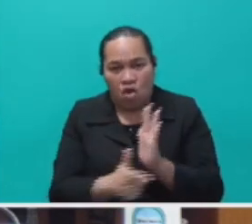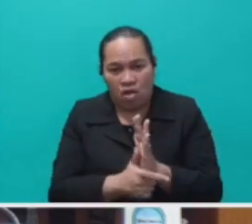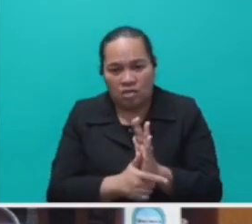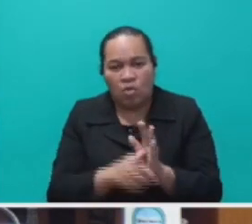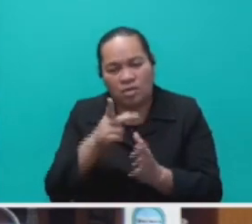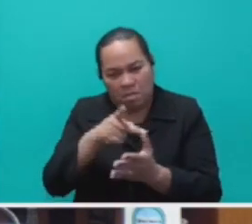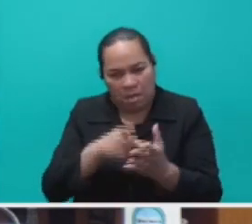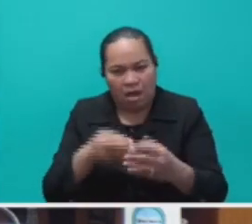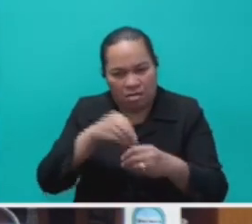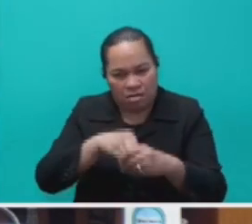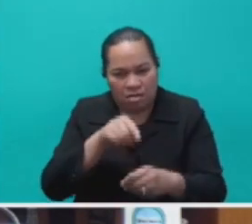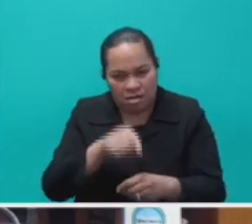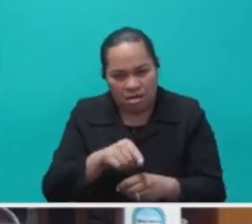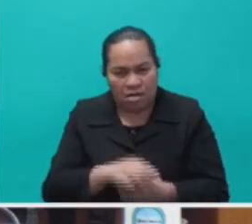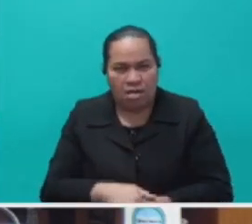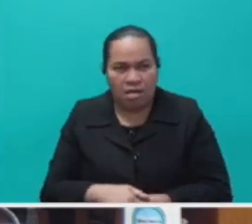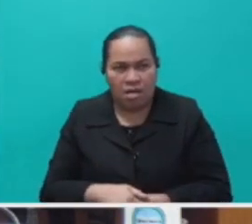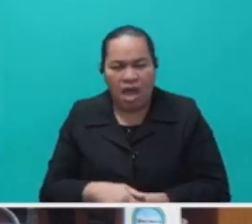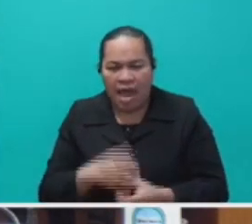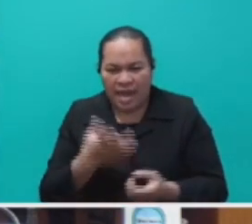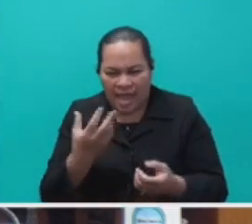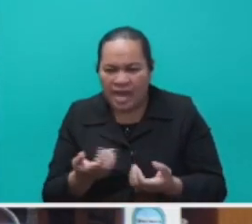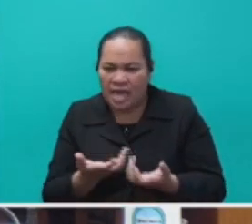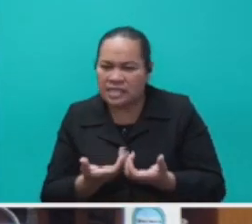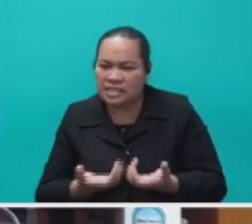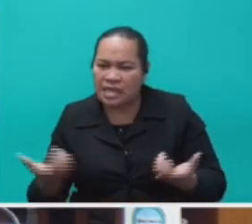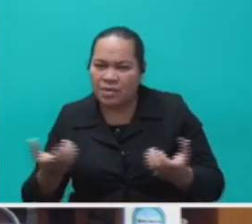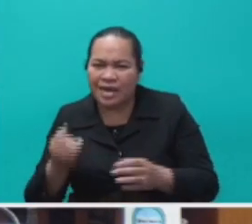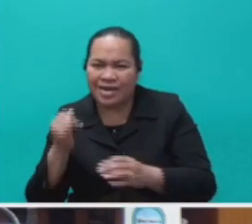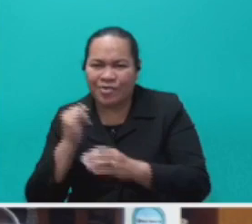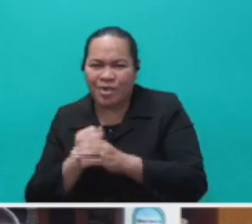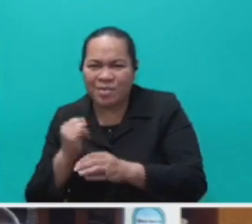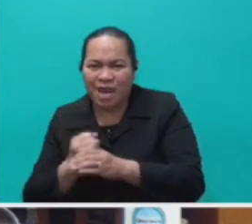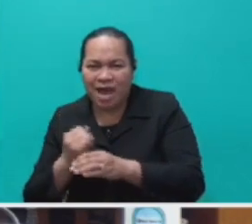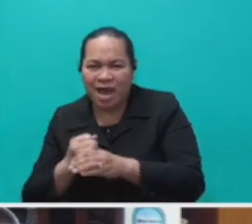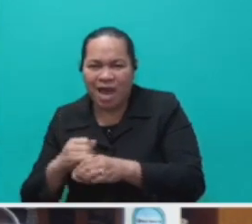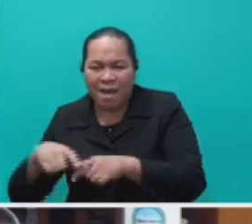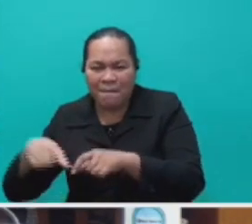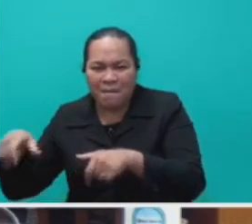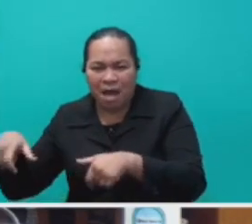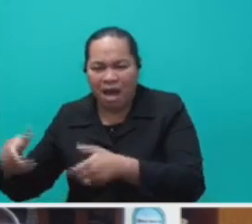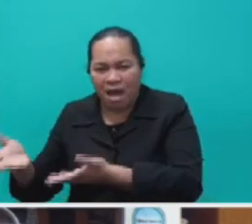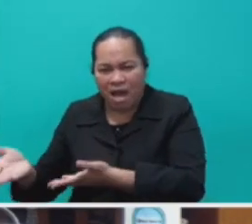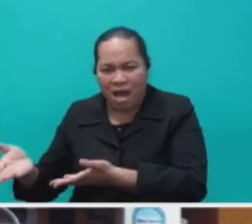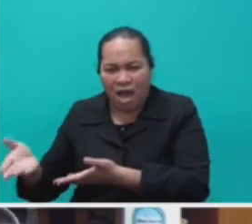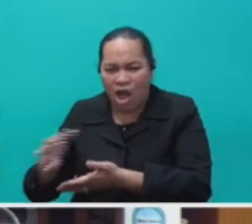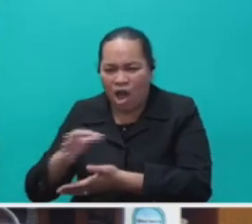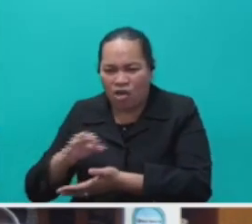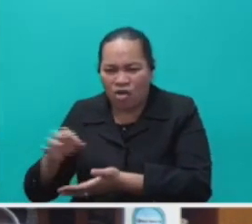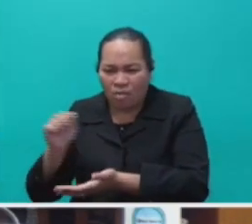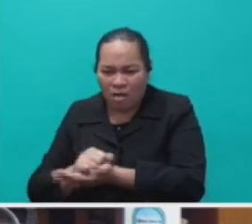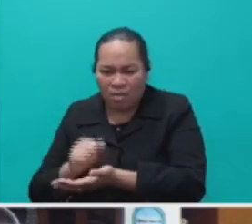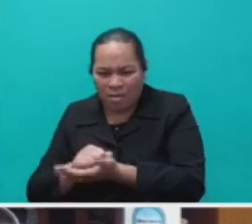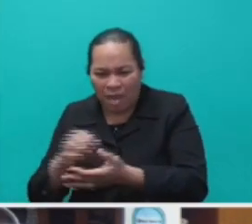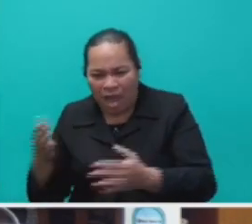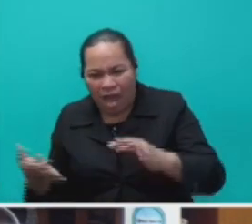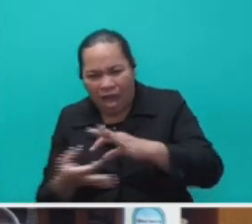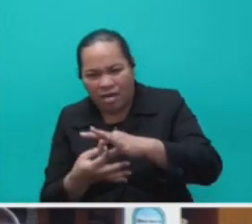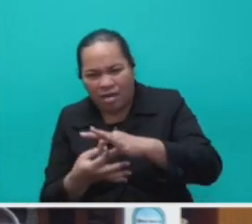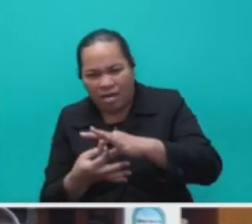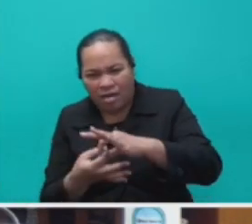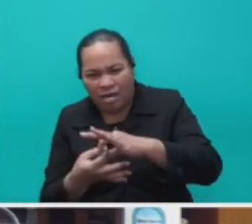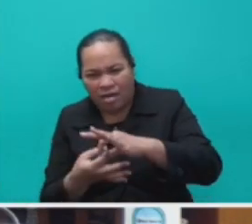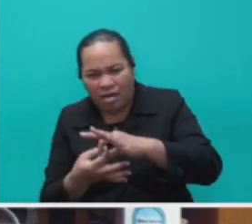of, and not to mention there was a separate criminal bar that was not formally an association, but we meet quite